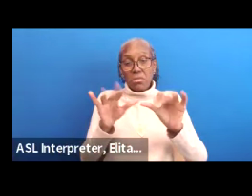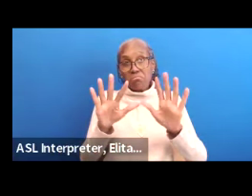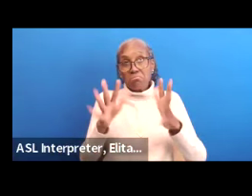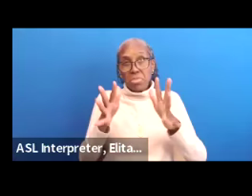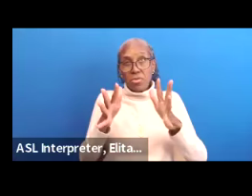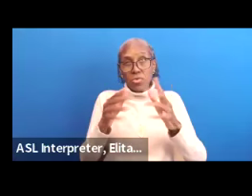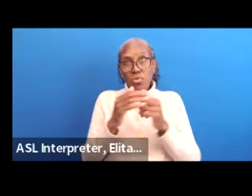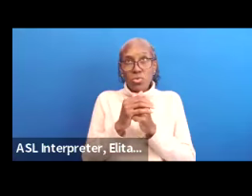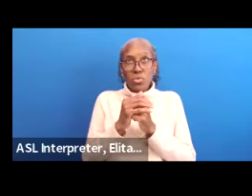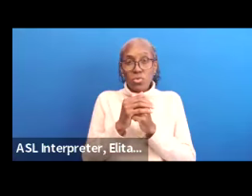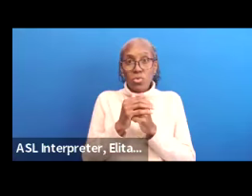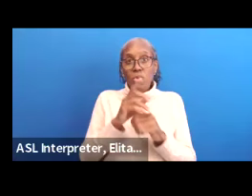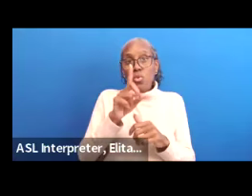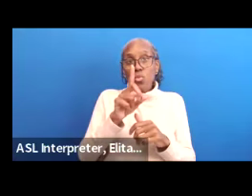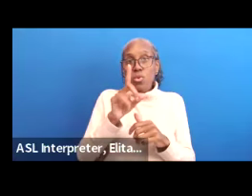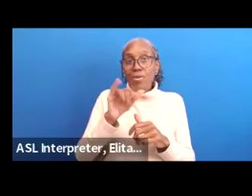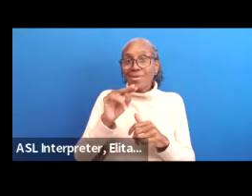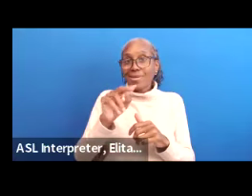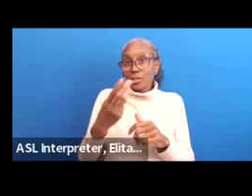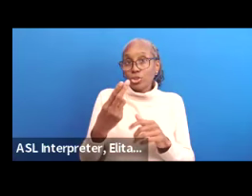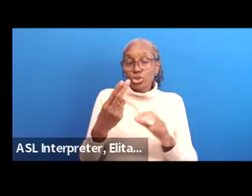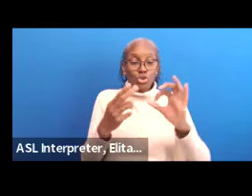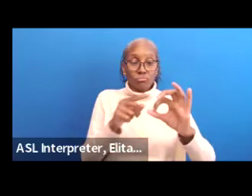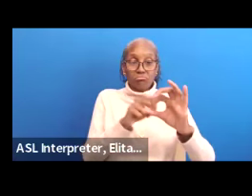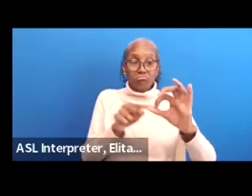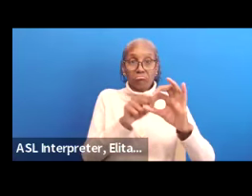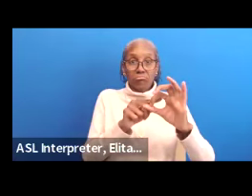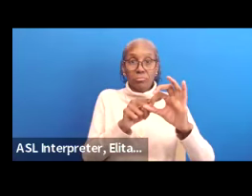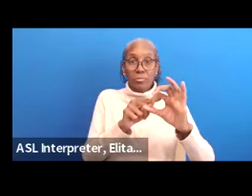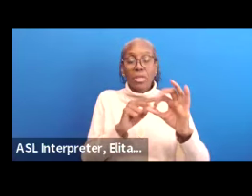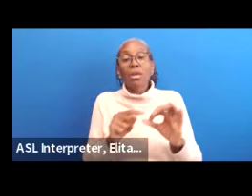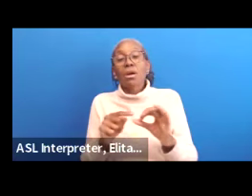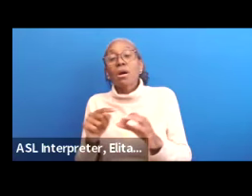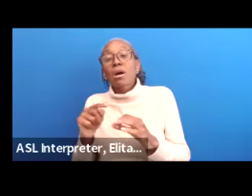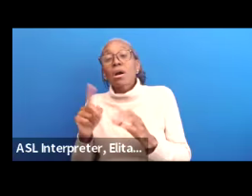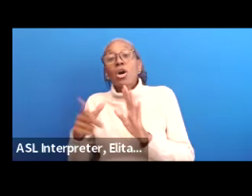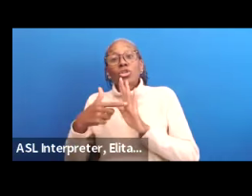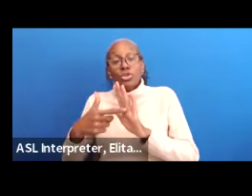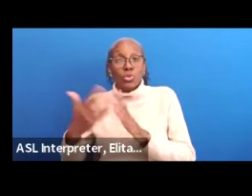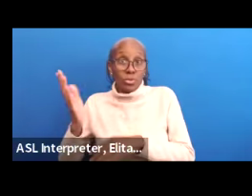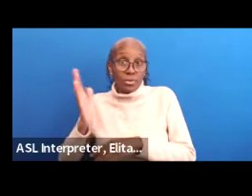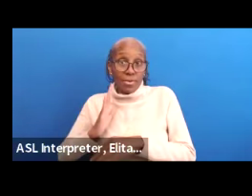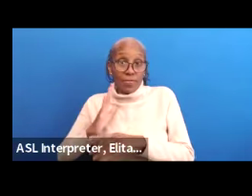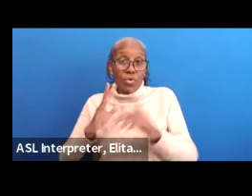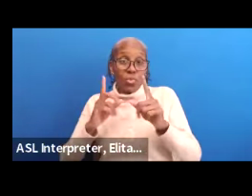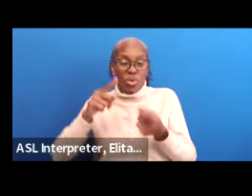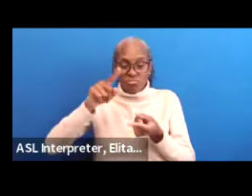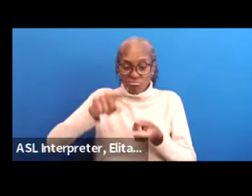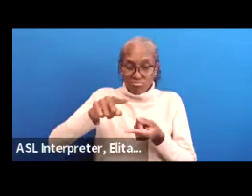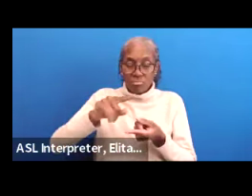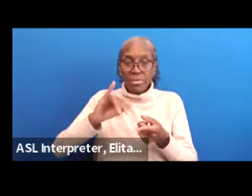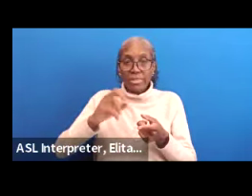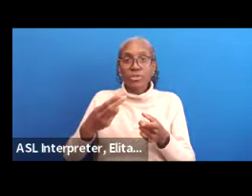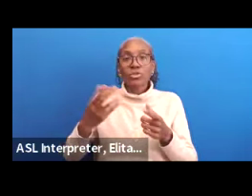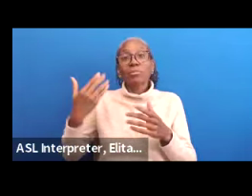about 1 inch, and the ones that we showed you earlier are